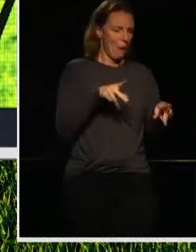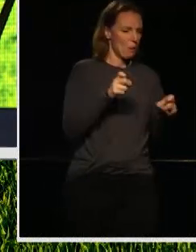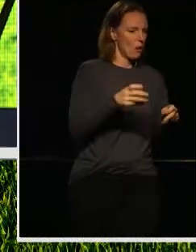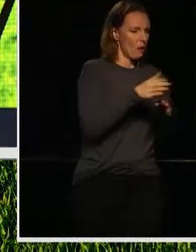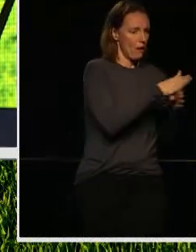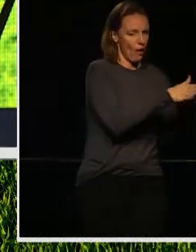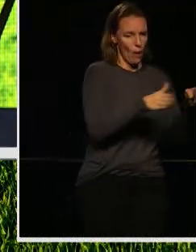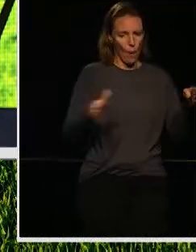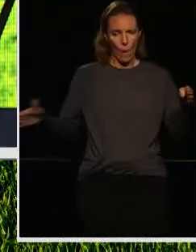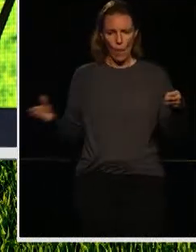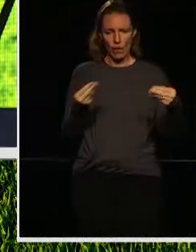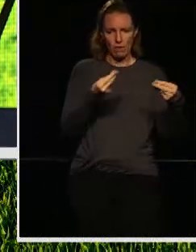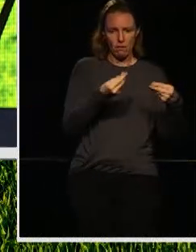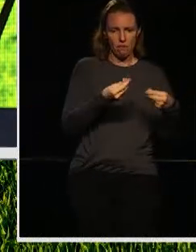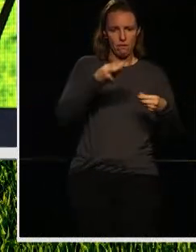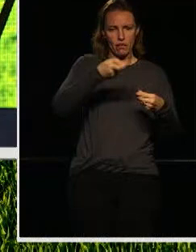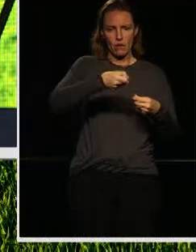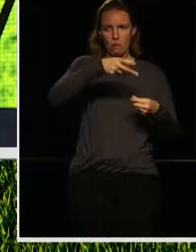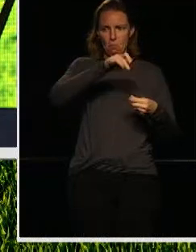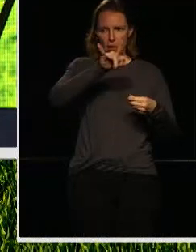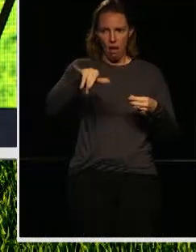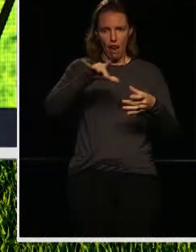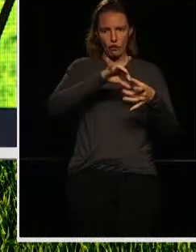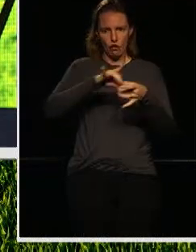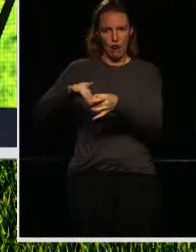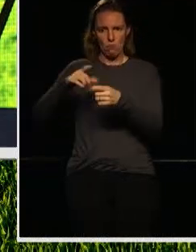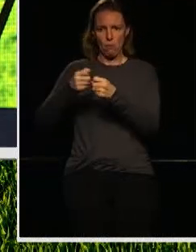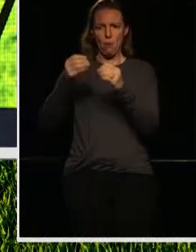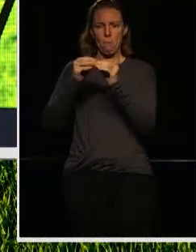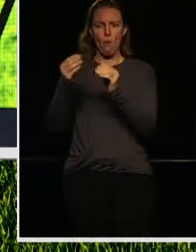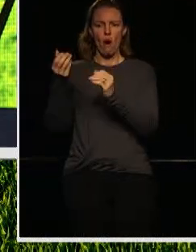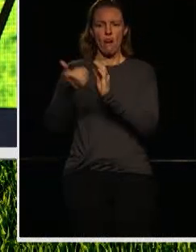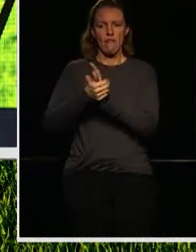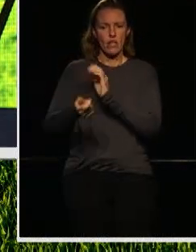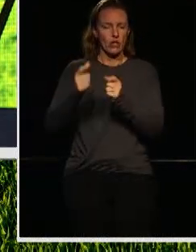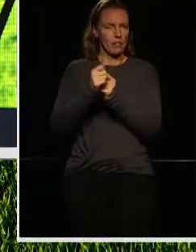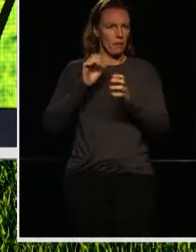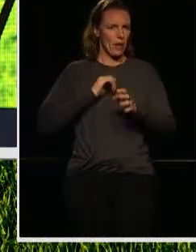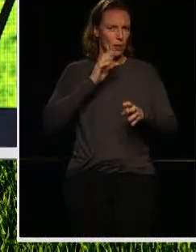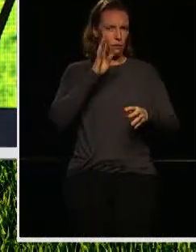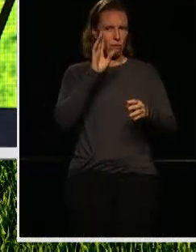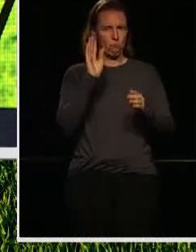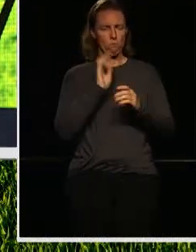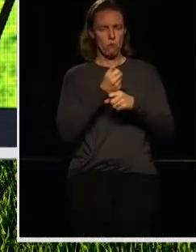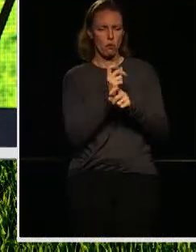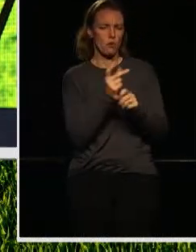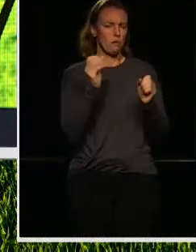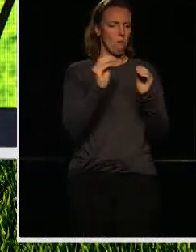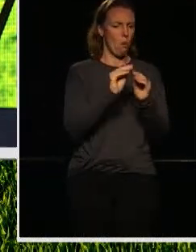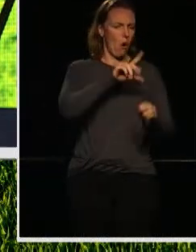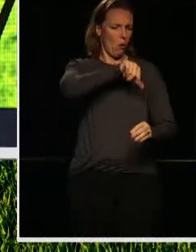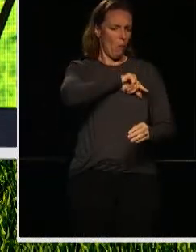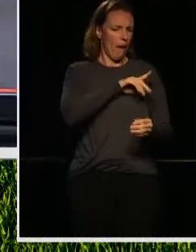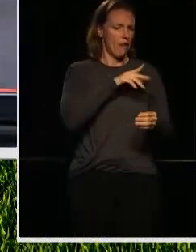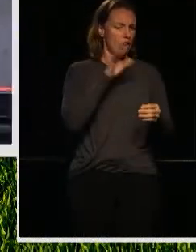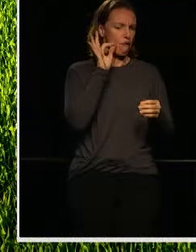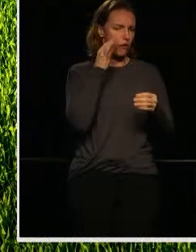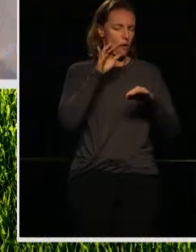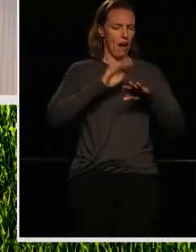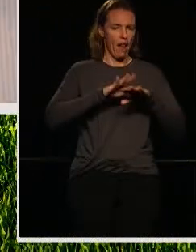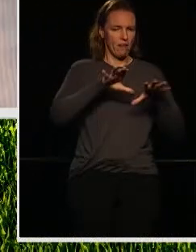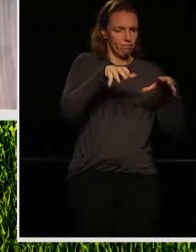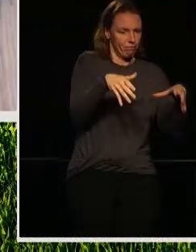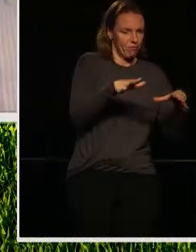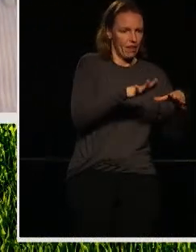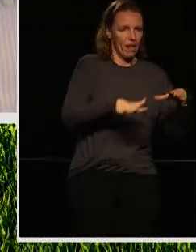more efficient so that we can produce more quality fruit on existing acreage. And that's really what we would like to develop. When you say